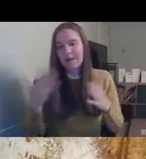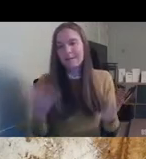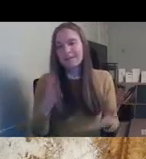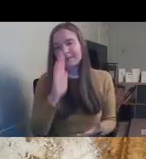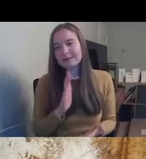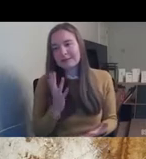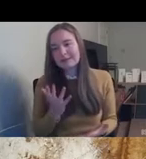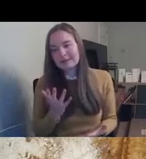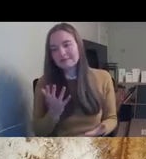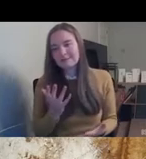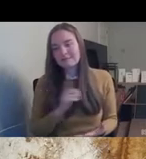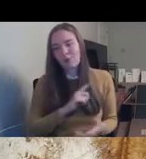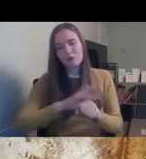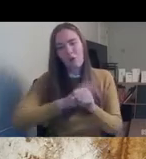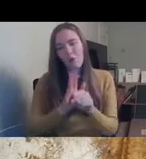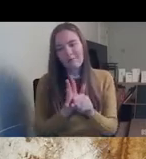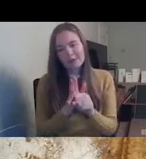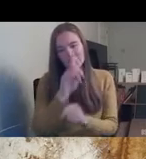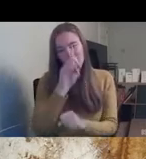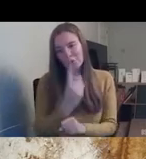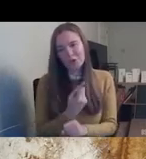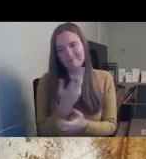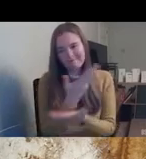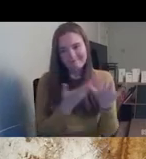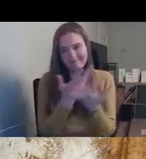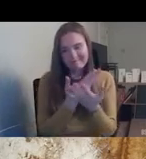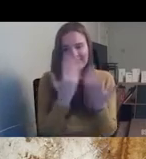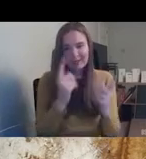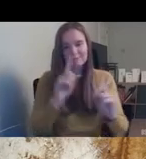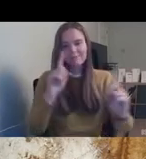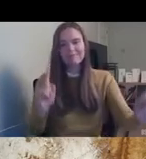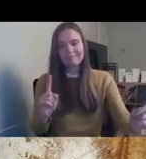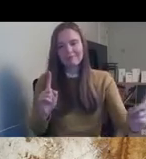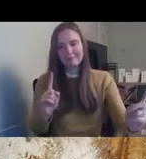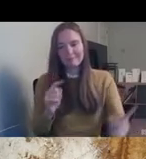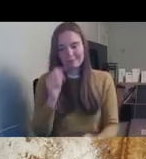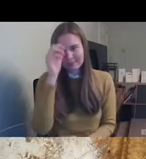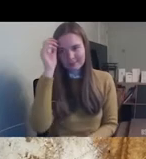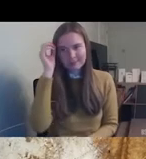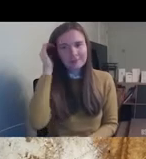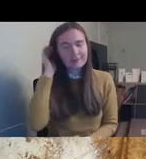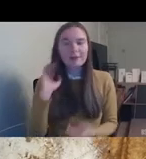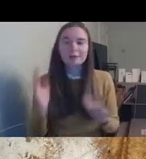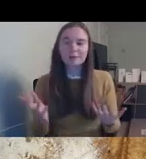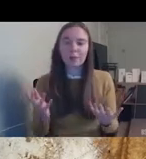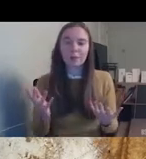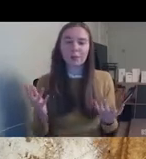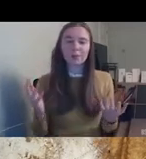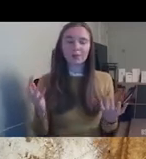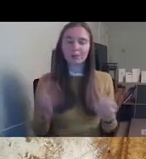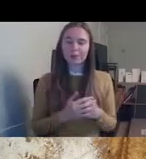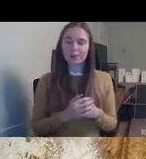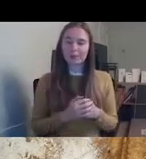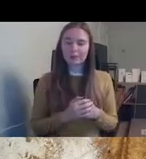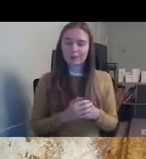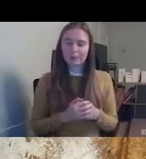COVID happened and social distancing is a big thing now. So that was something that didn't